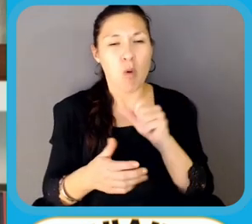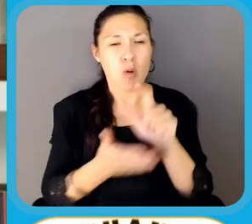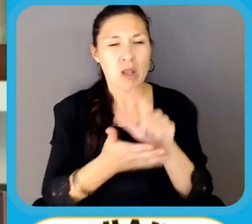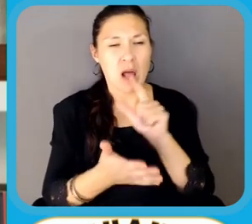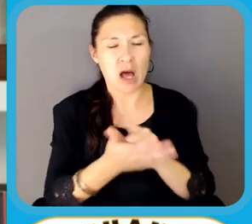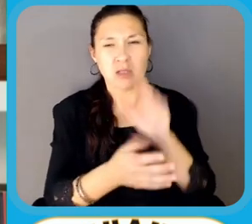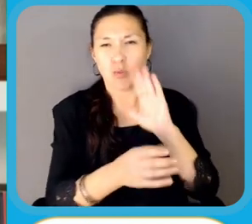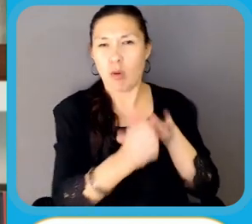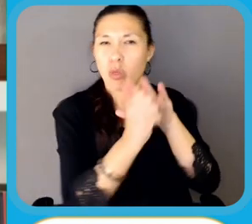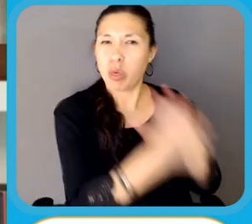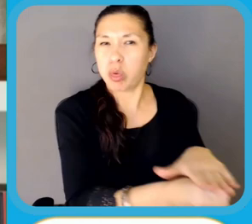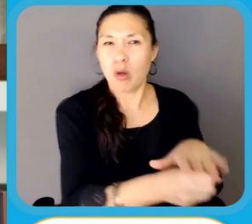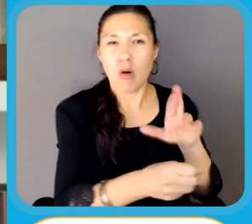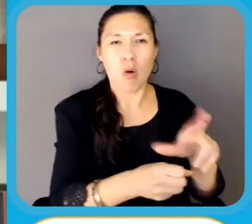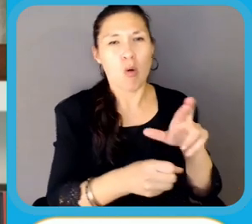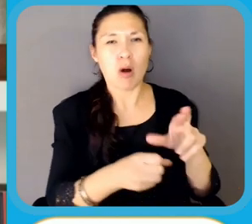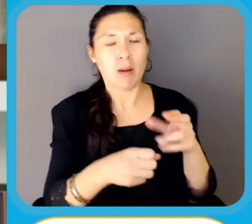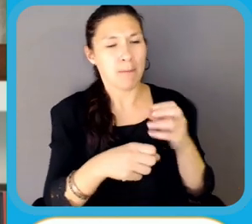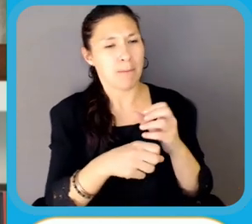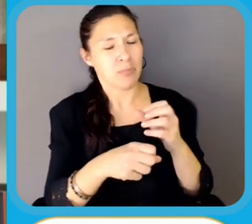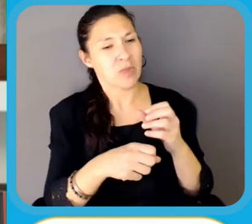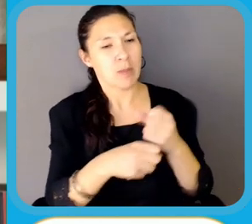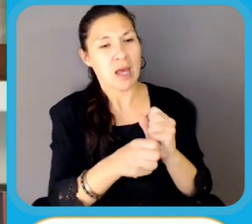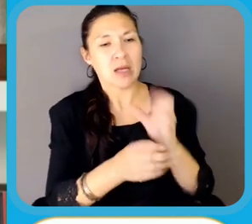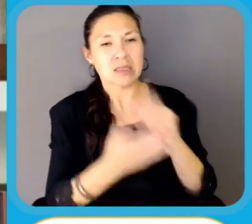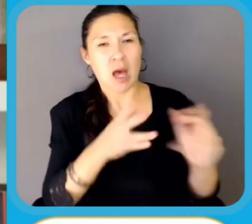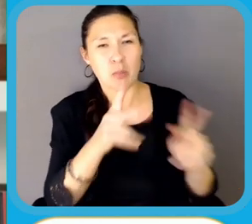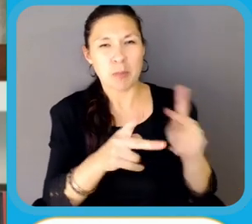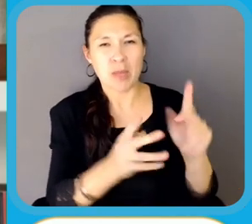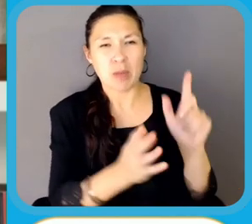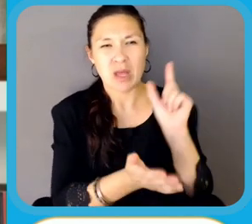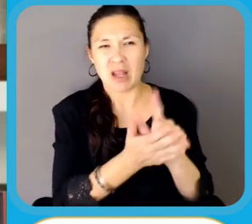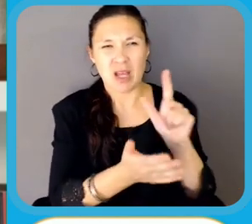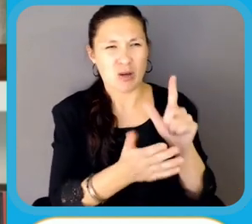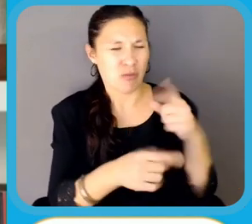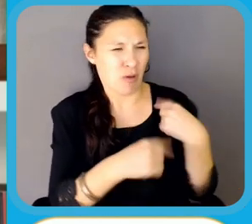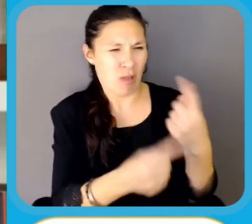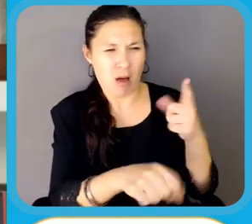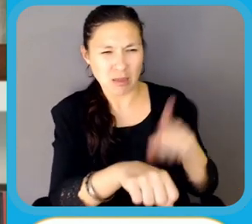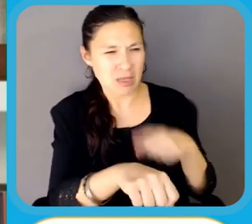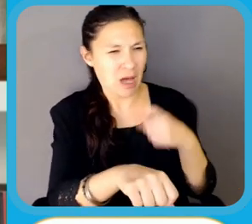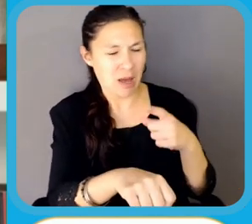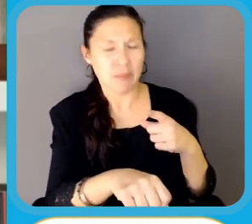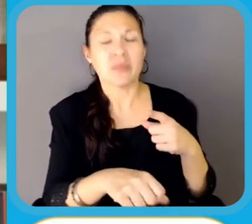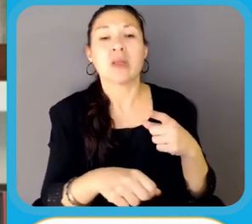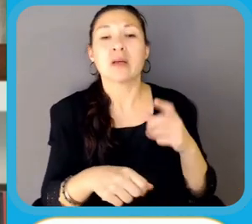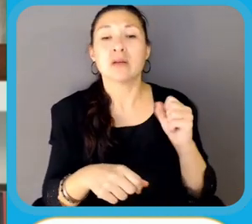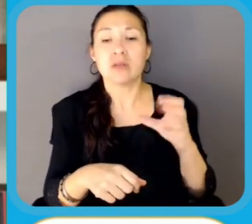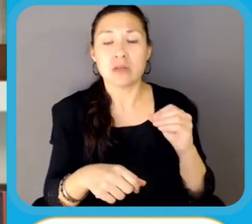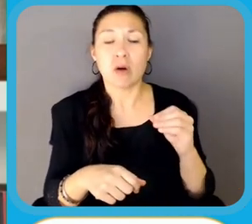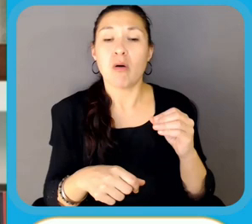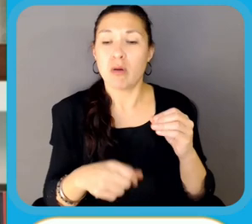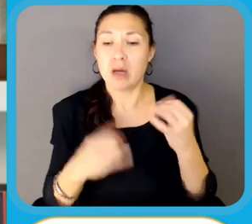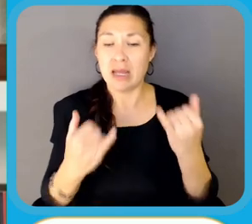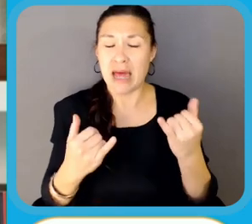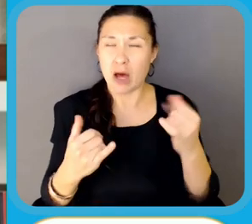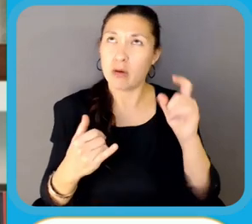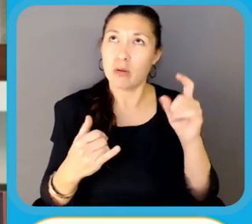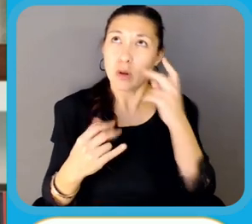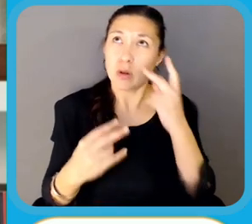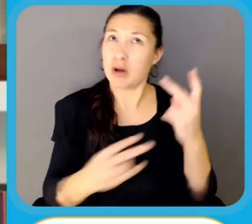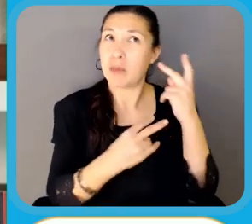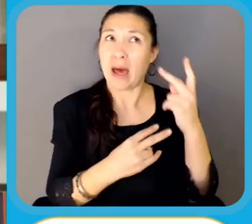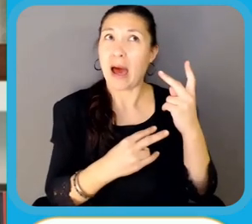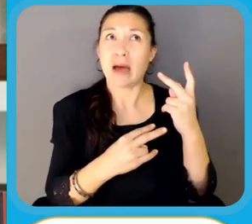long. You have said, let's look back so we know what we must do to move forward. And